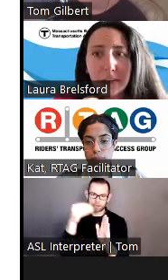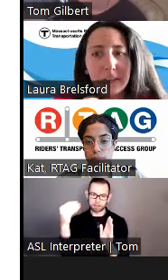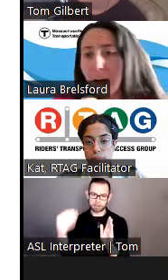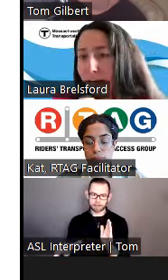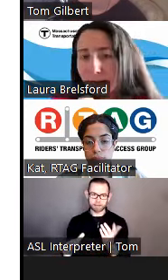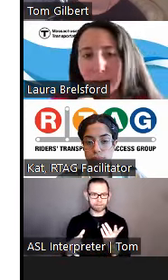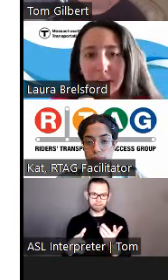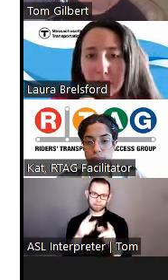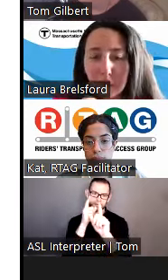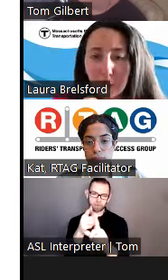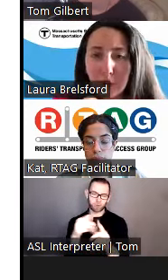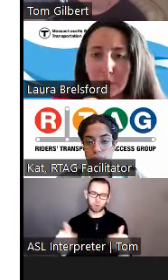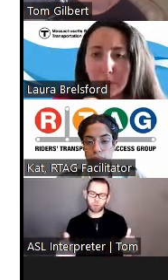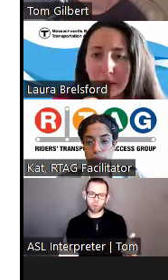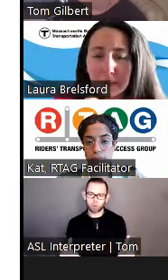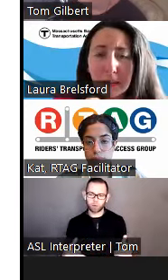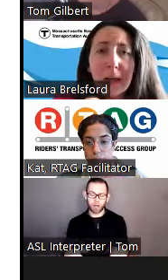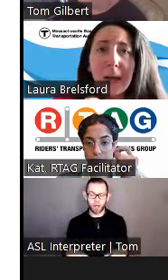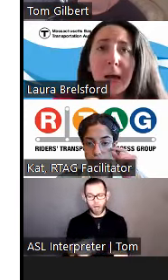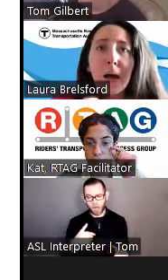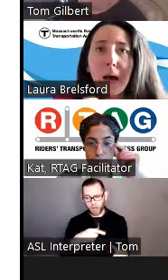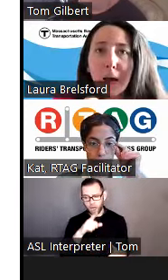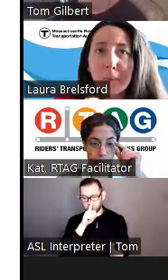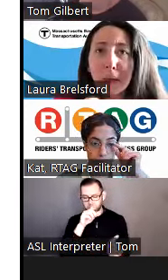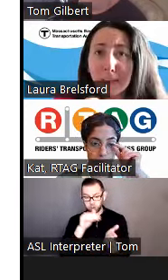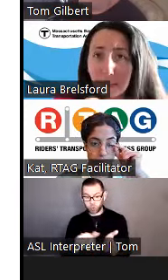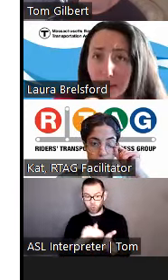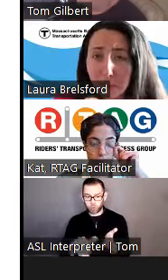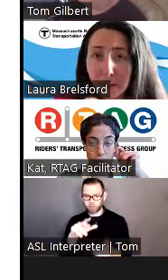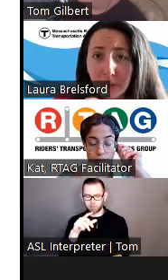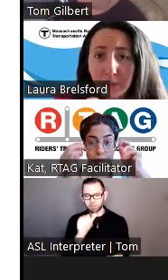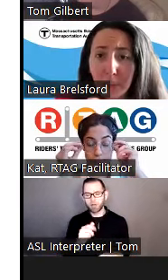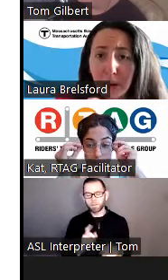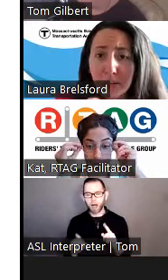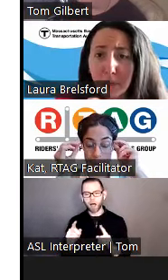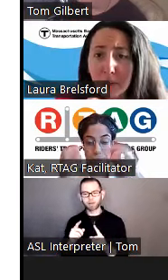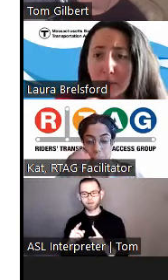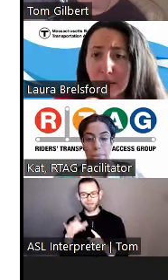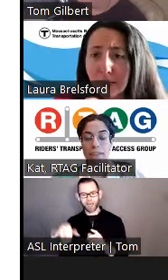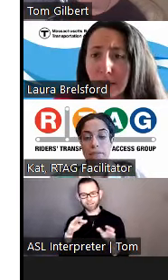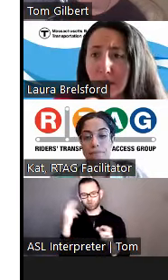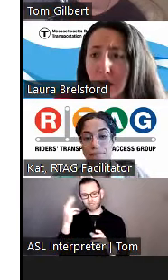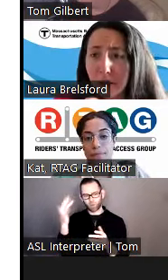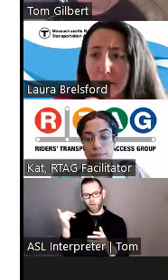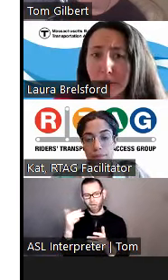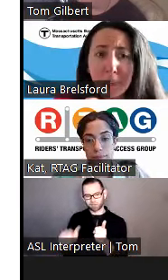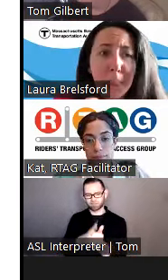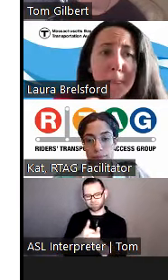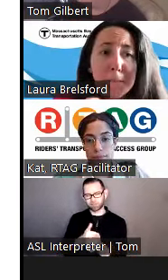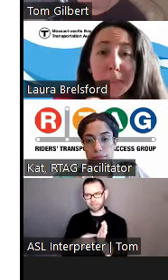endeavor. That's not like an excuse, but it is an explanation for why some of these things take